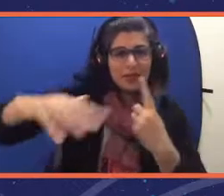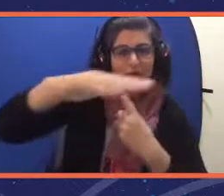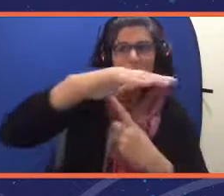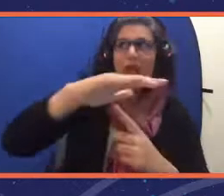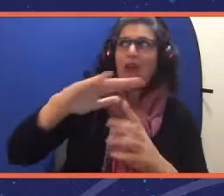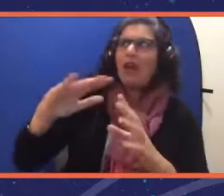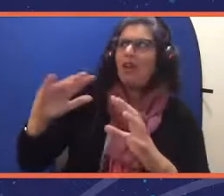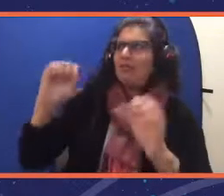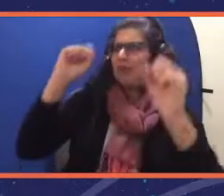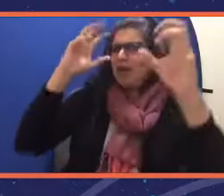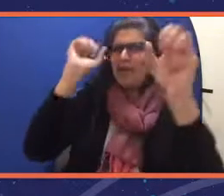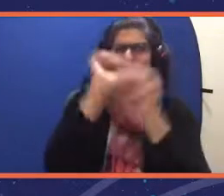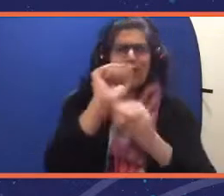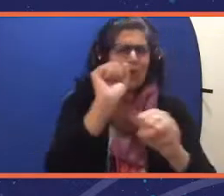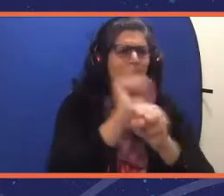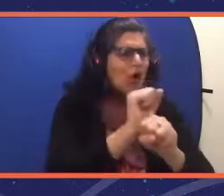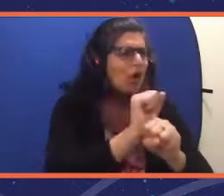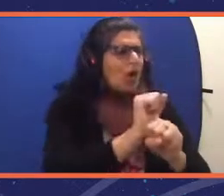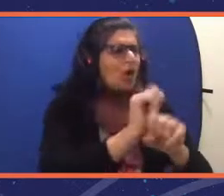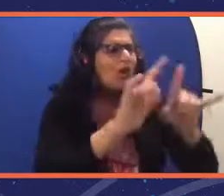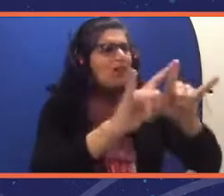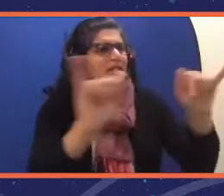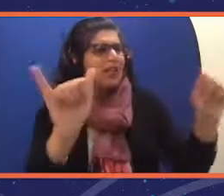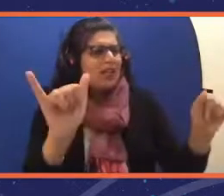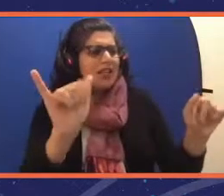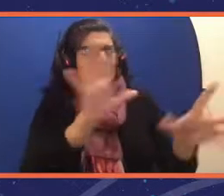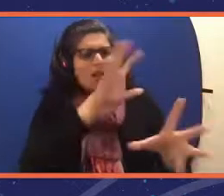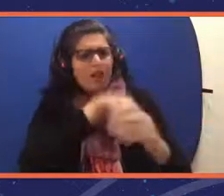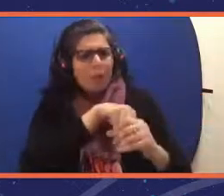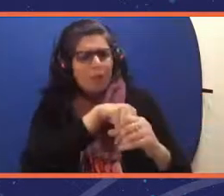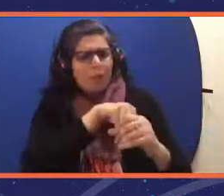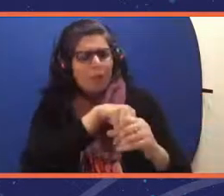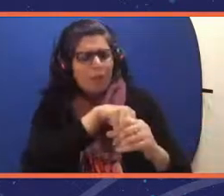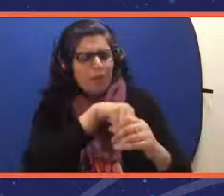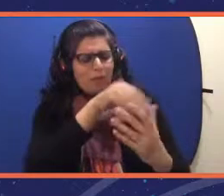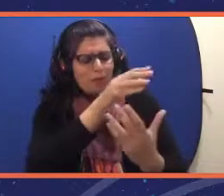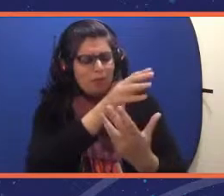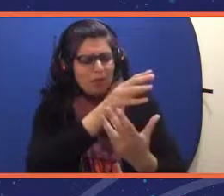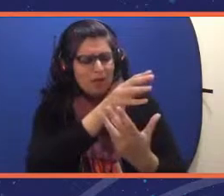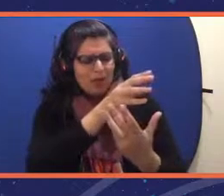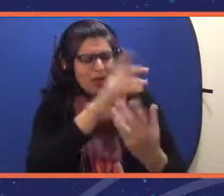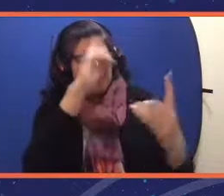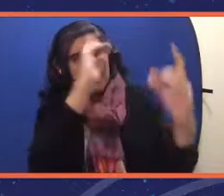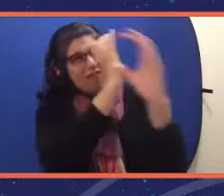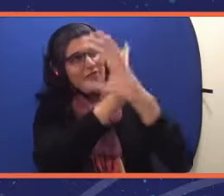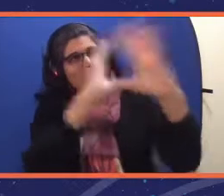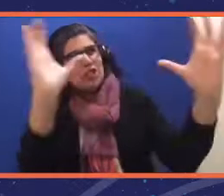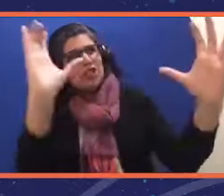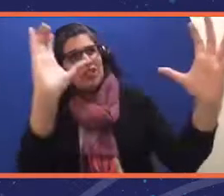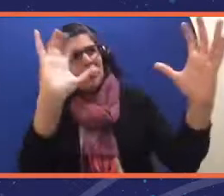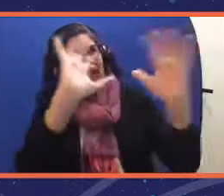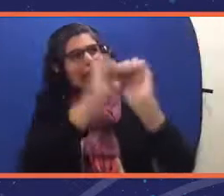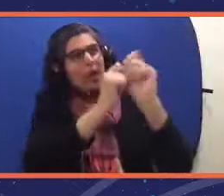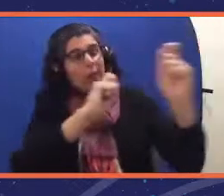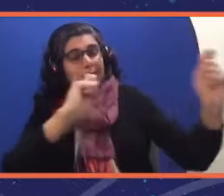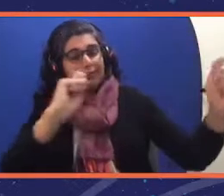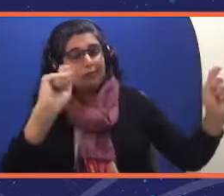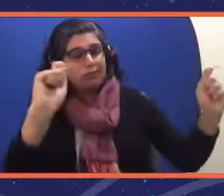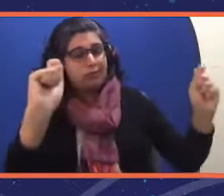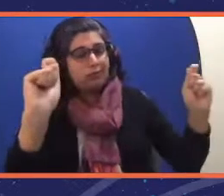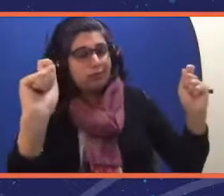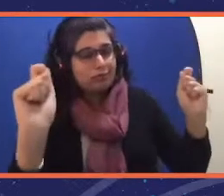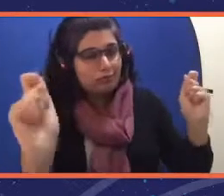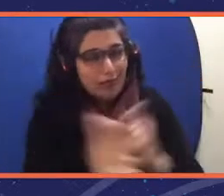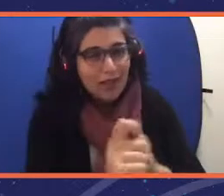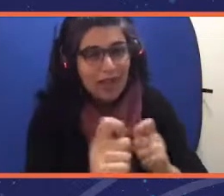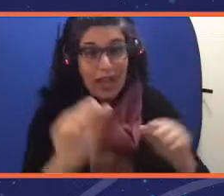work, but also to be part of the visioning of what that could potentially look like.